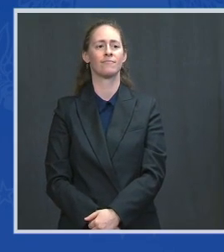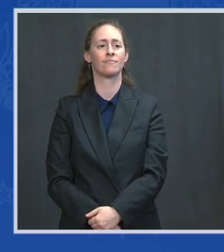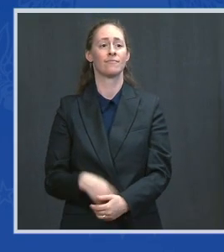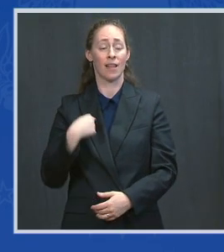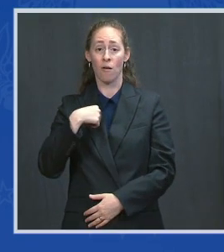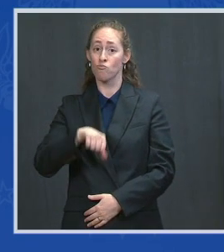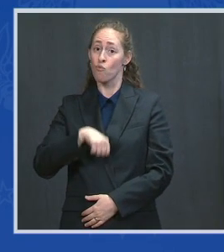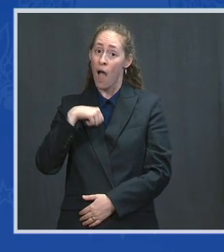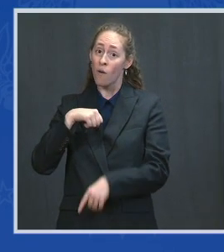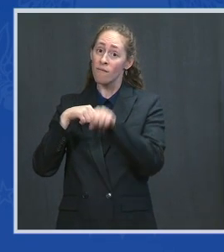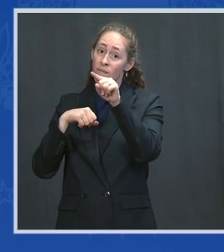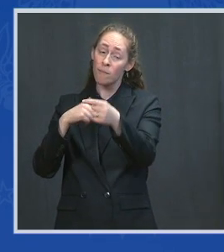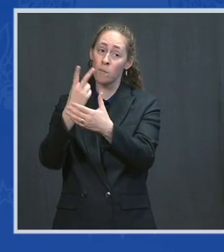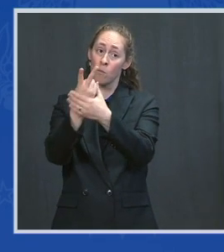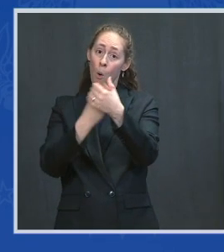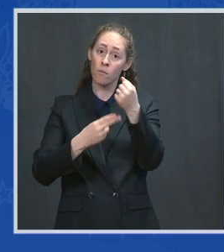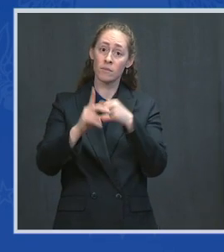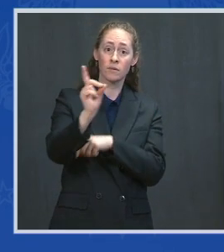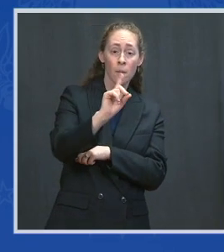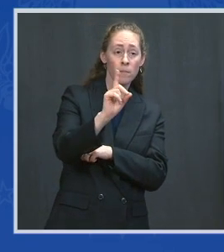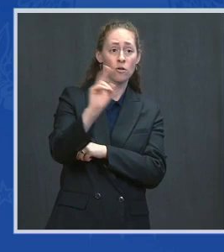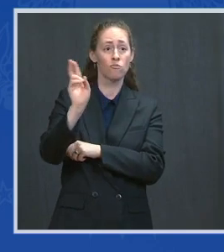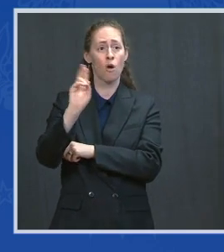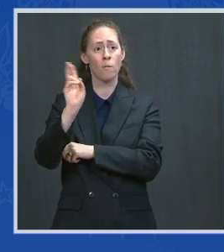Republicans have stood up together